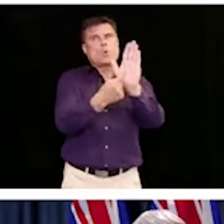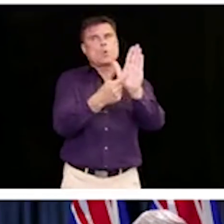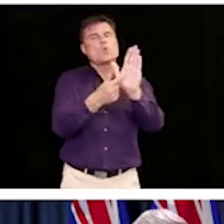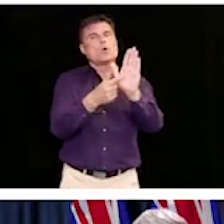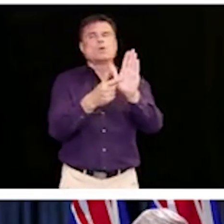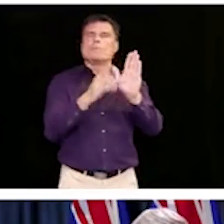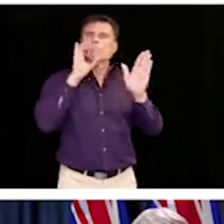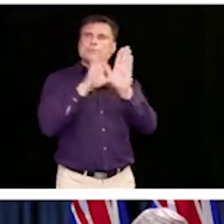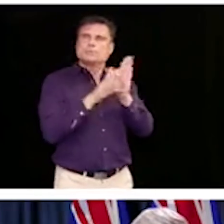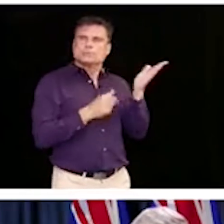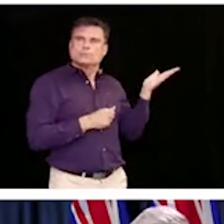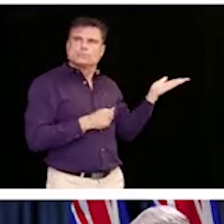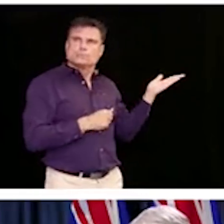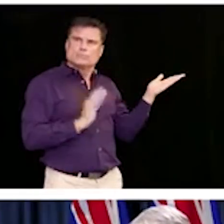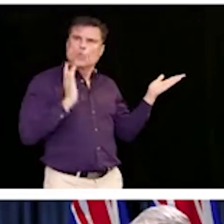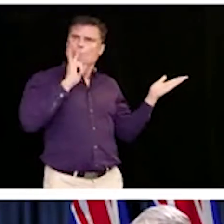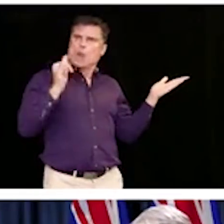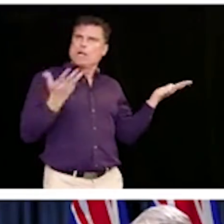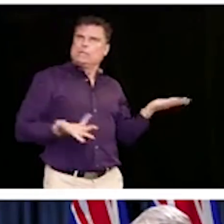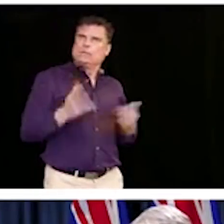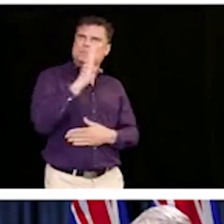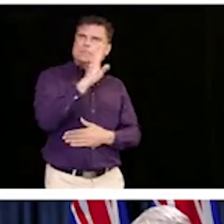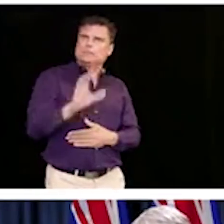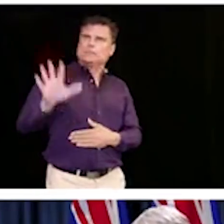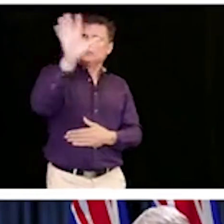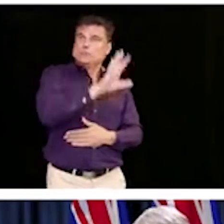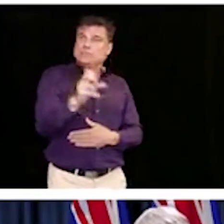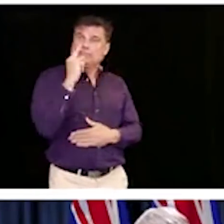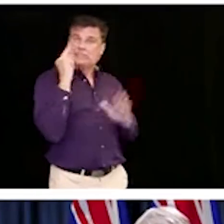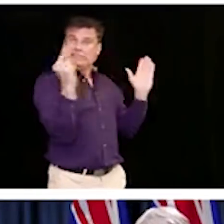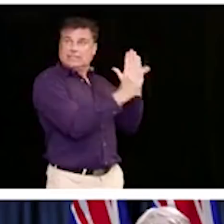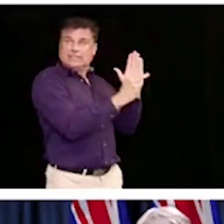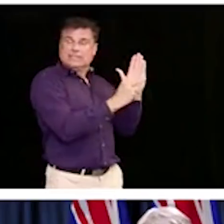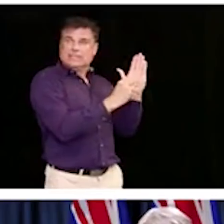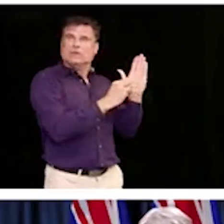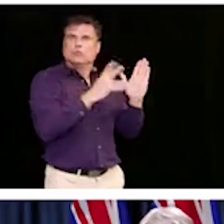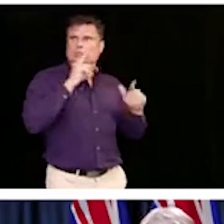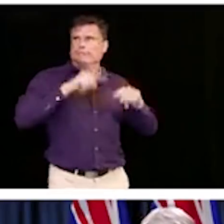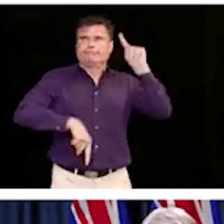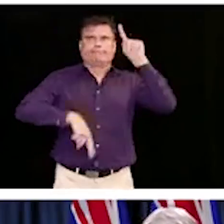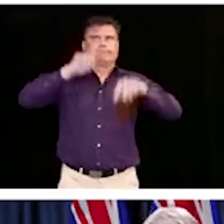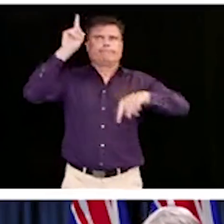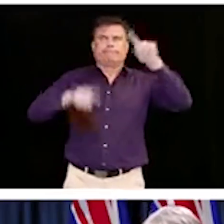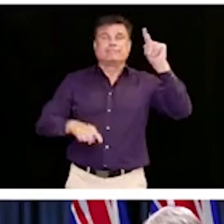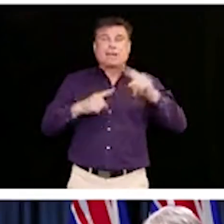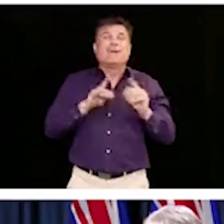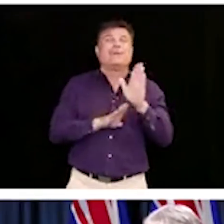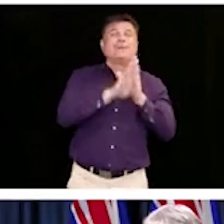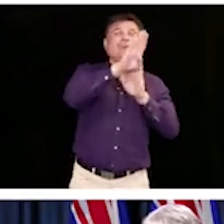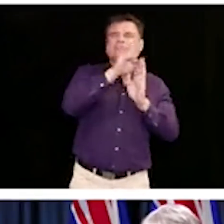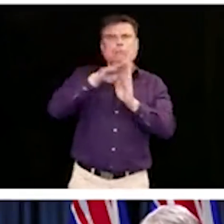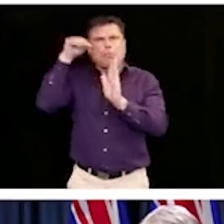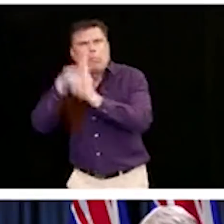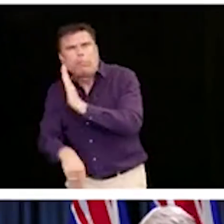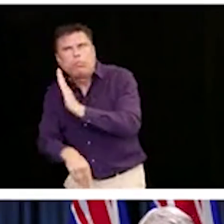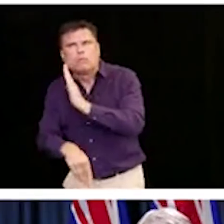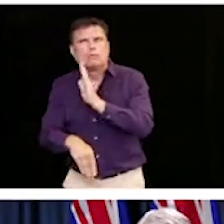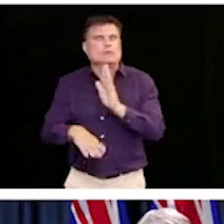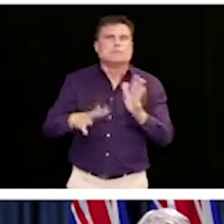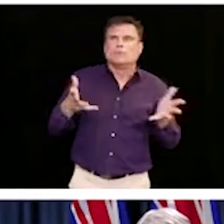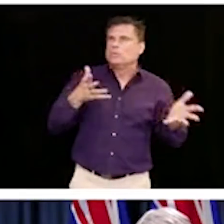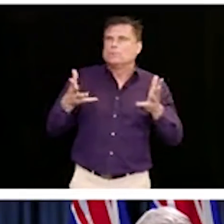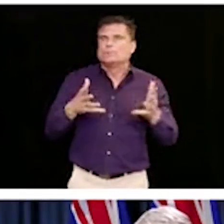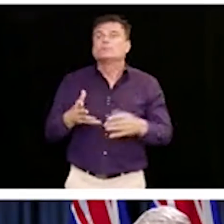possible outcome when you see the kind of volatility, it creates some real challenges. So that's why we've developed